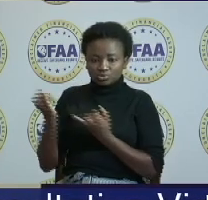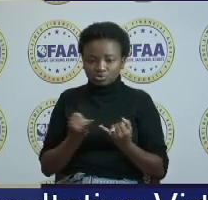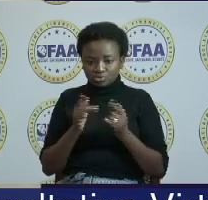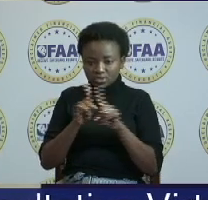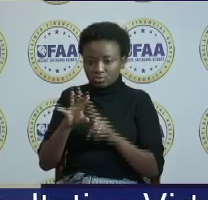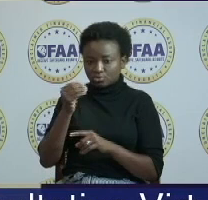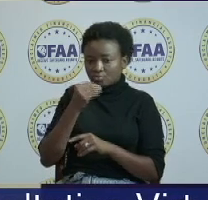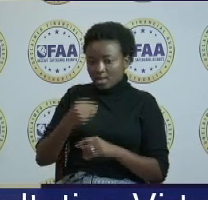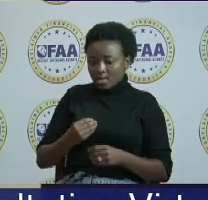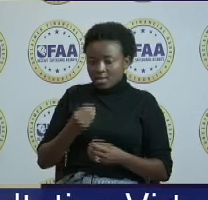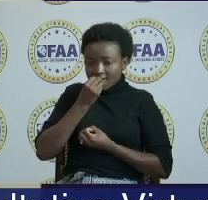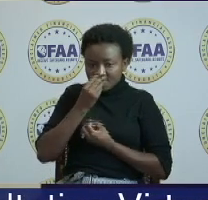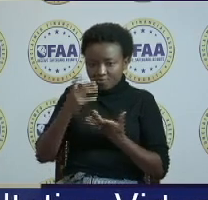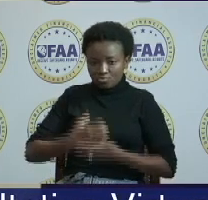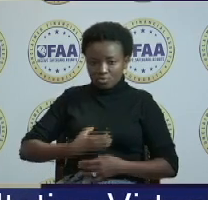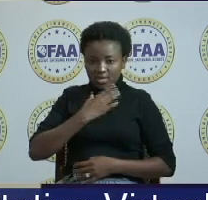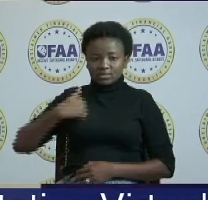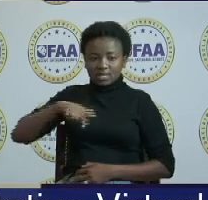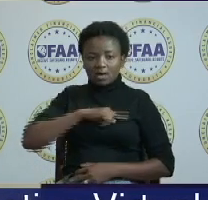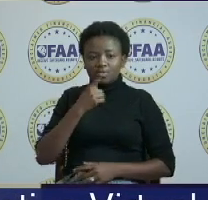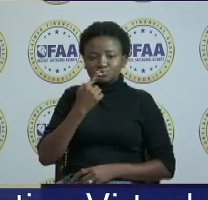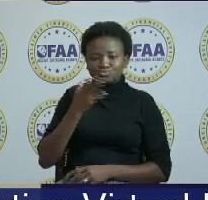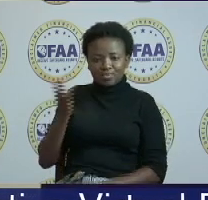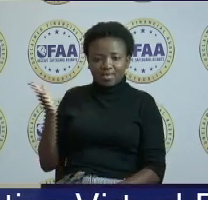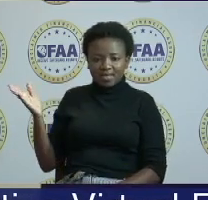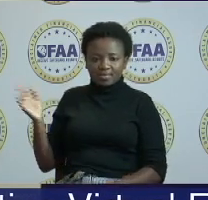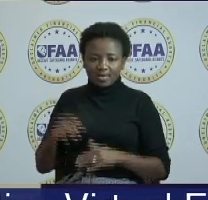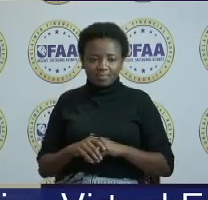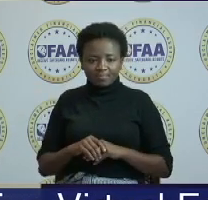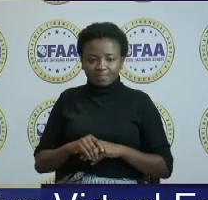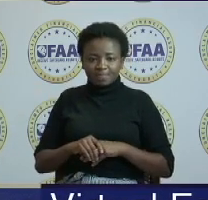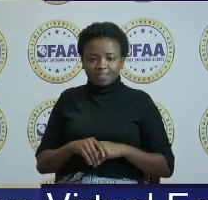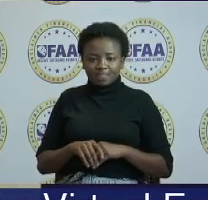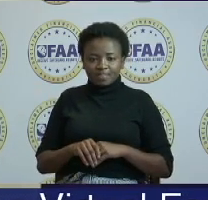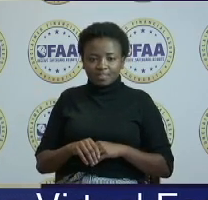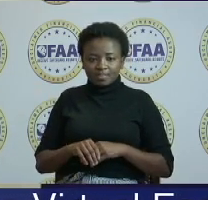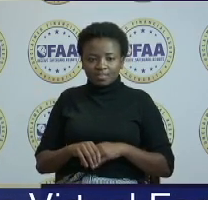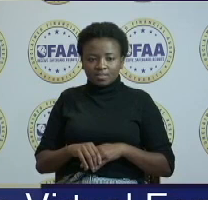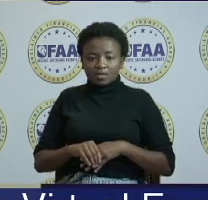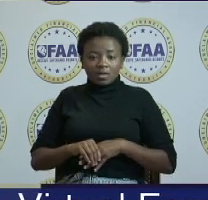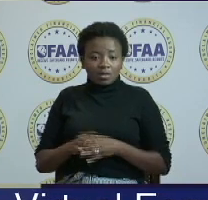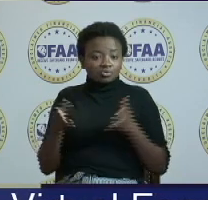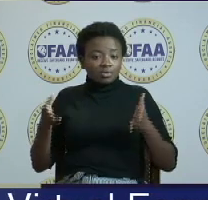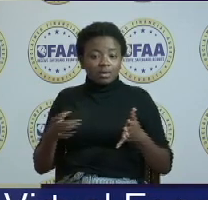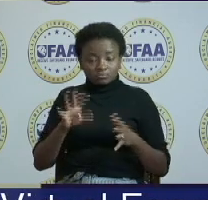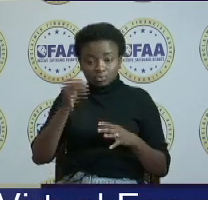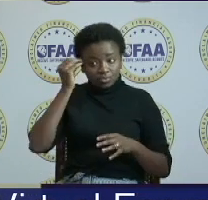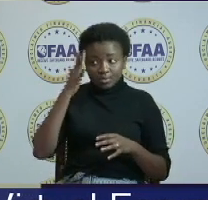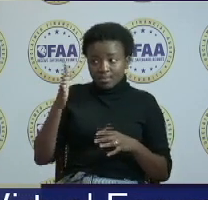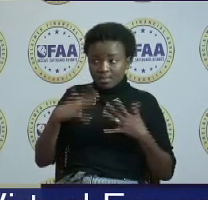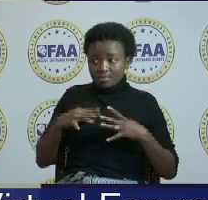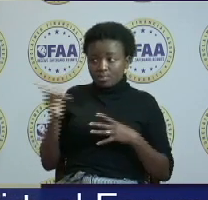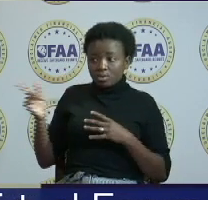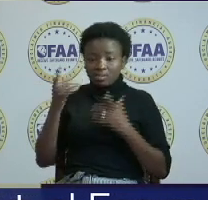our guests here. And of course, we would like to be in a position where we still remember these faces that